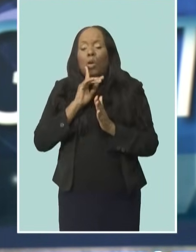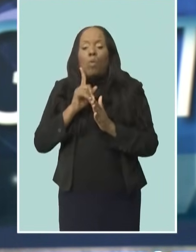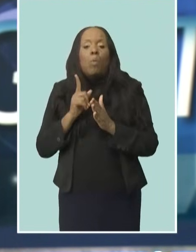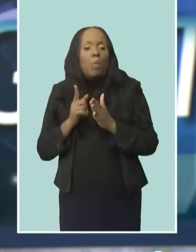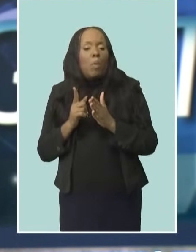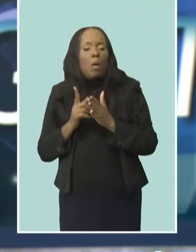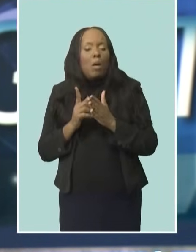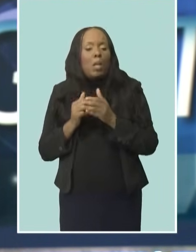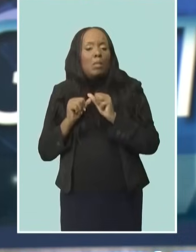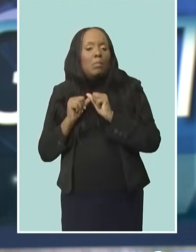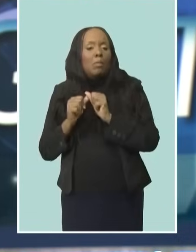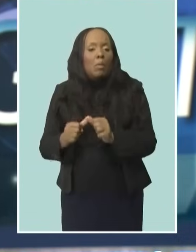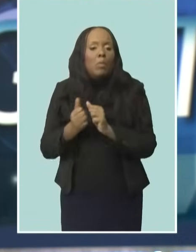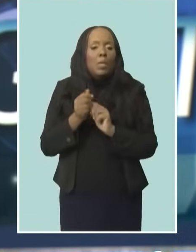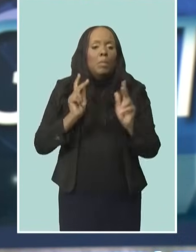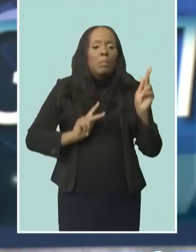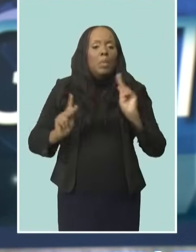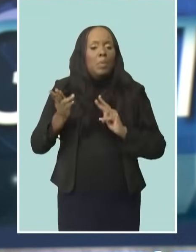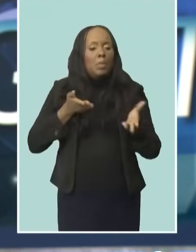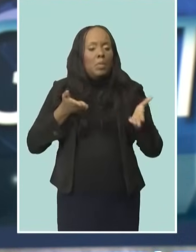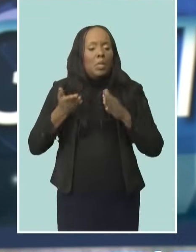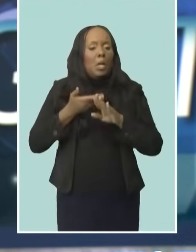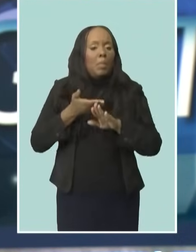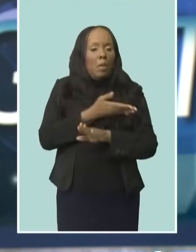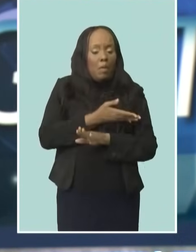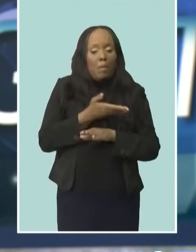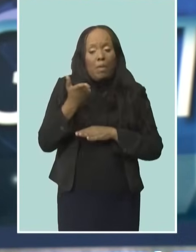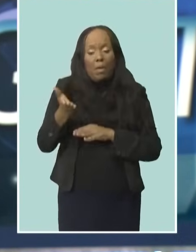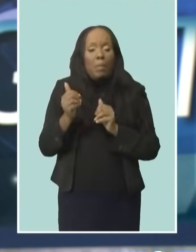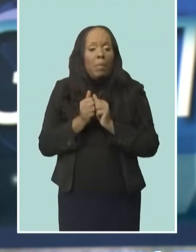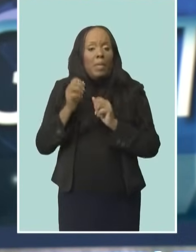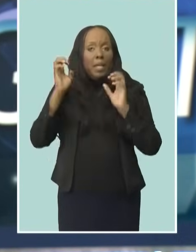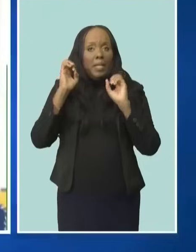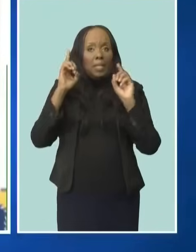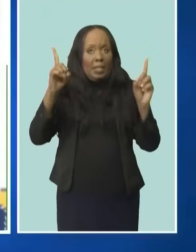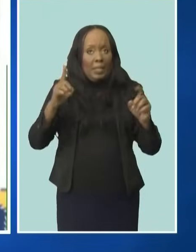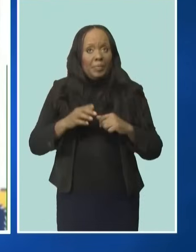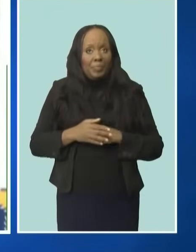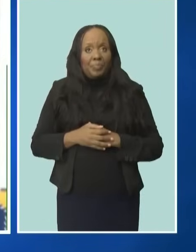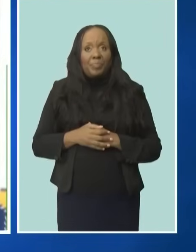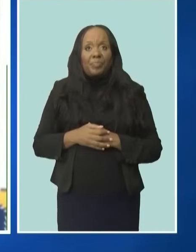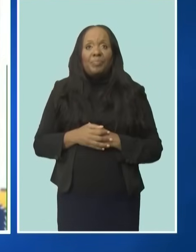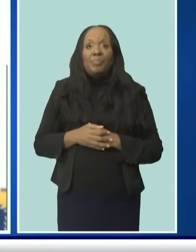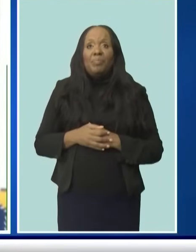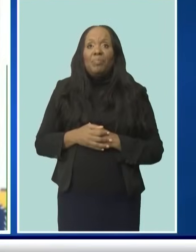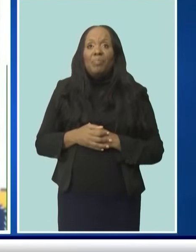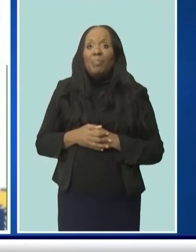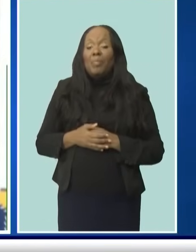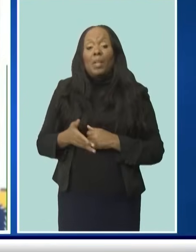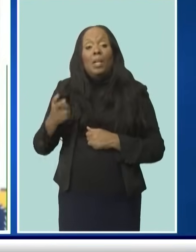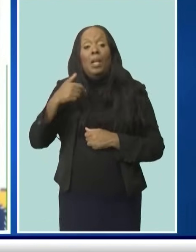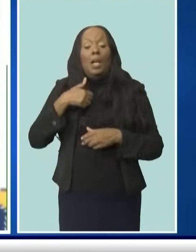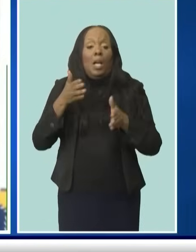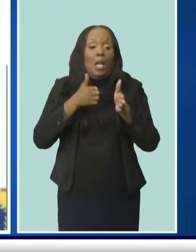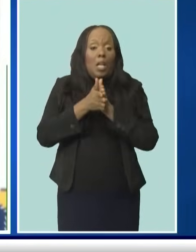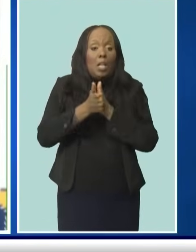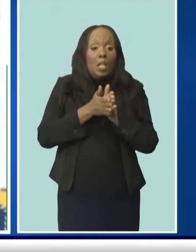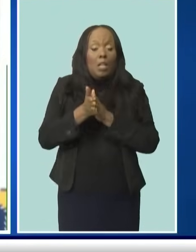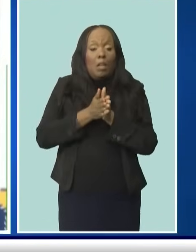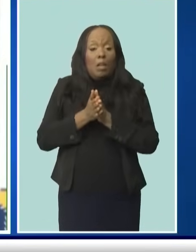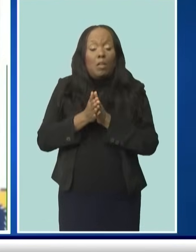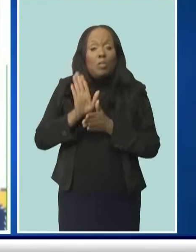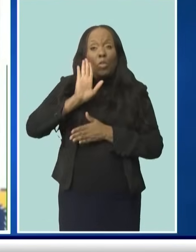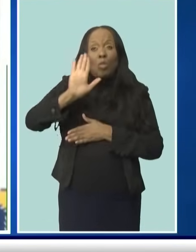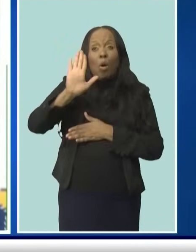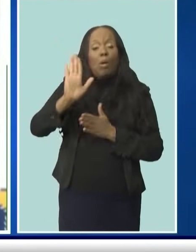him in his role and transform the education sector. I look forward to the